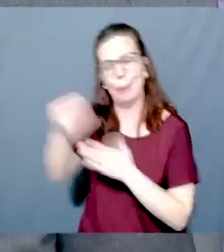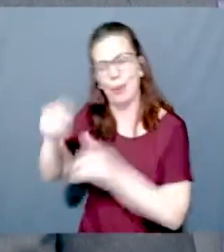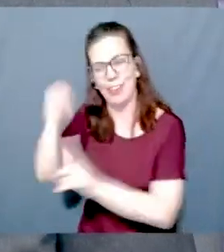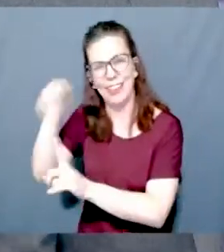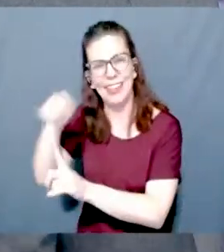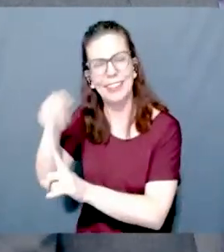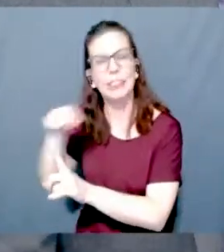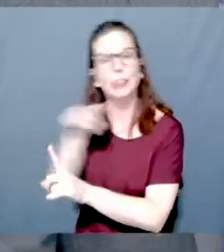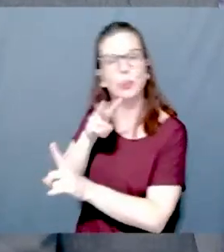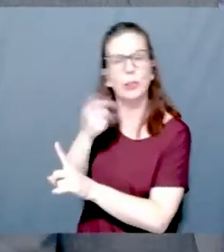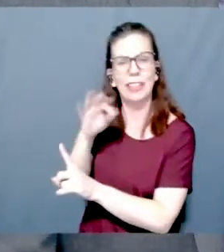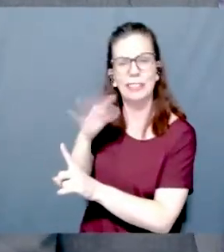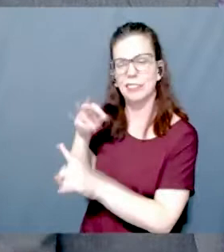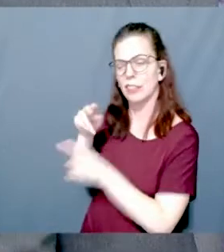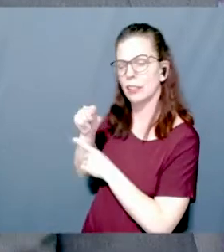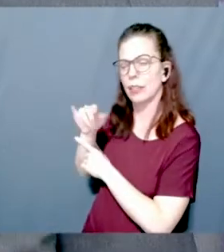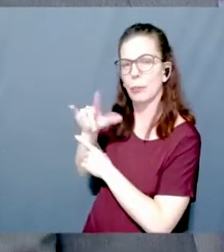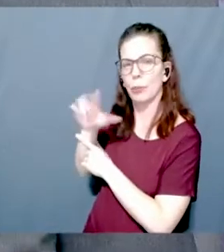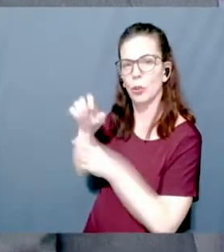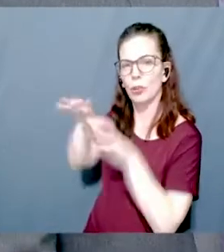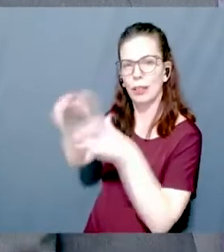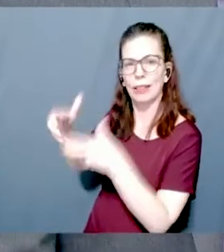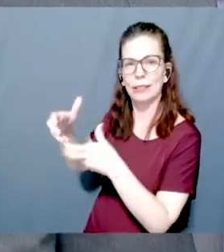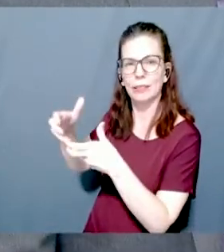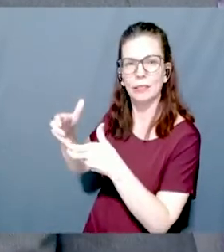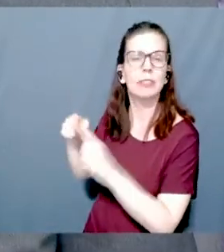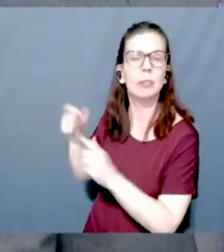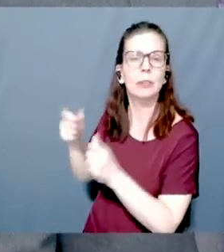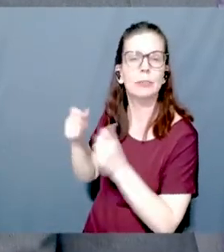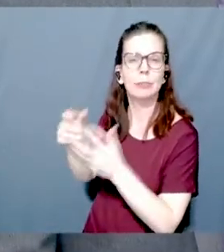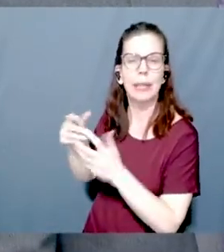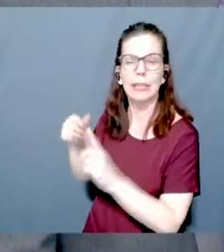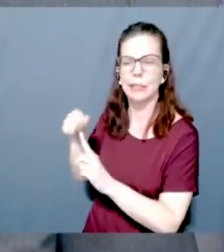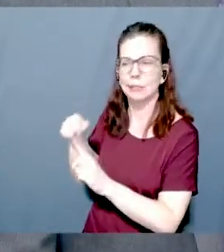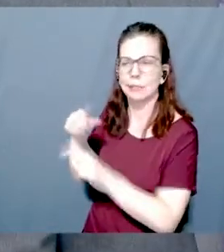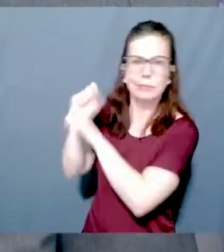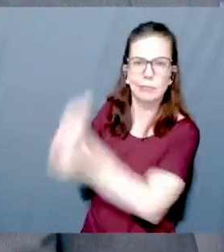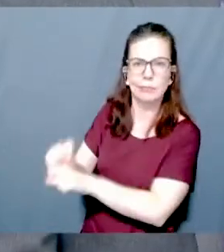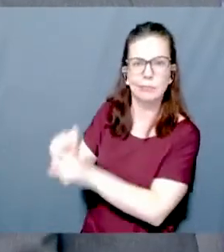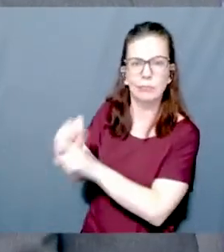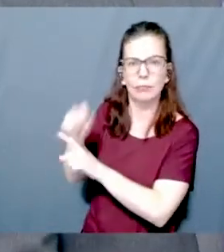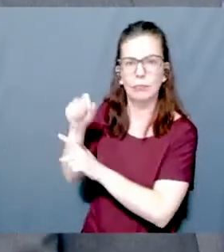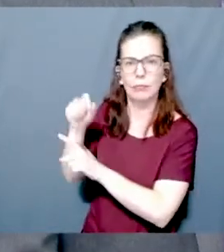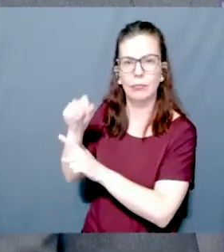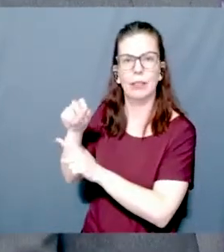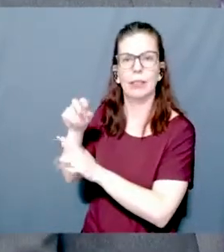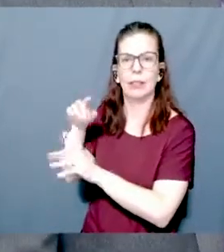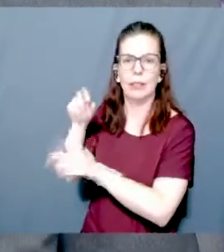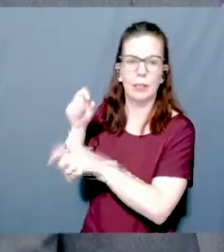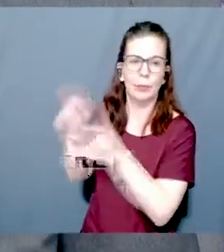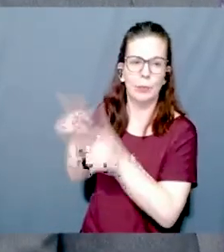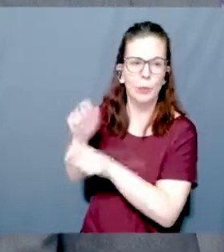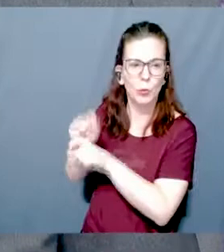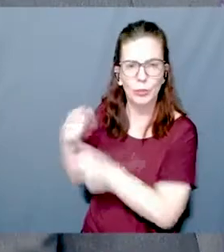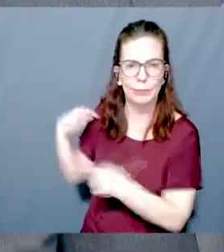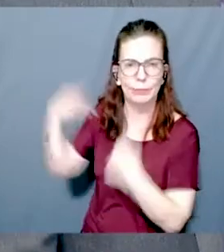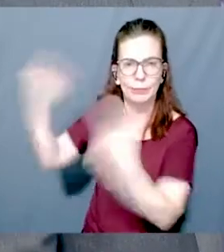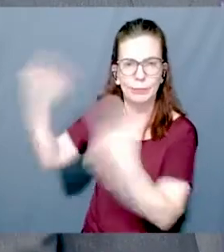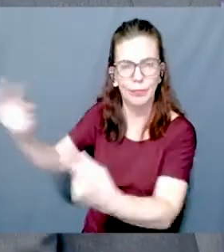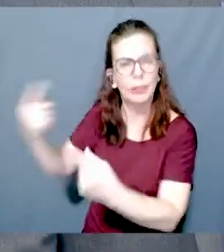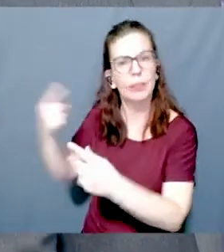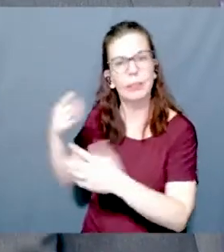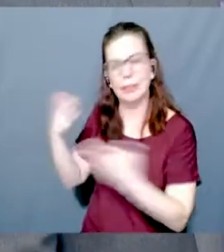Collective. It was a bunch of tenured and veteran in the industry who came together to really help the industry who's